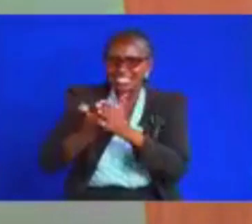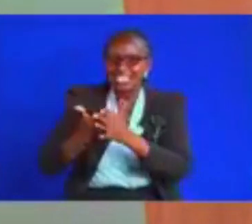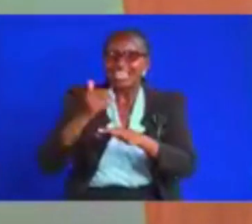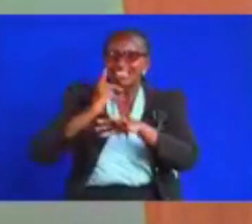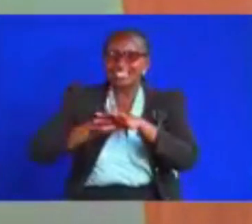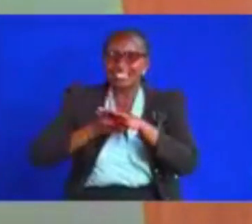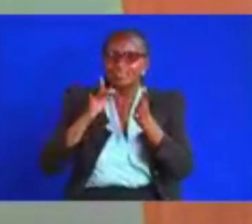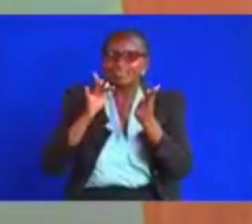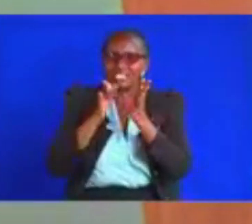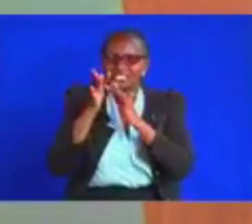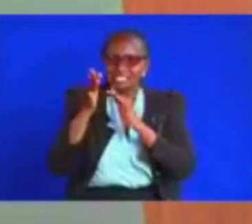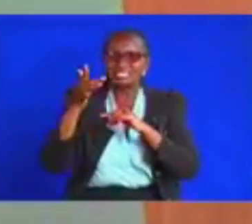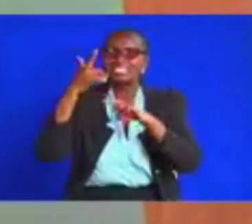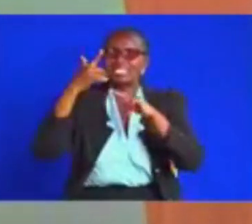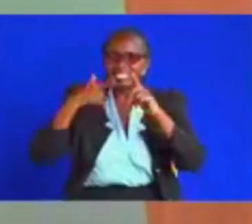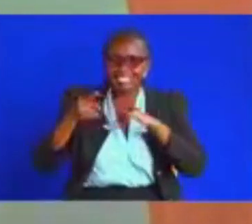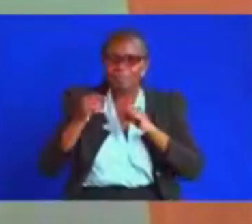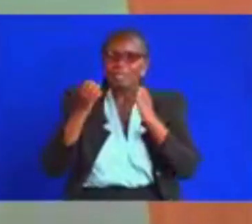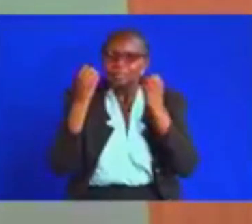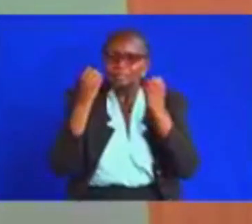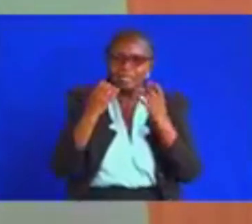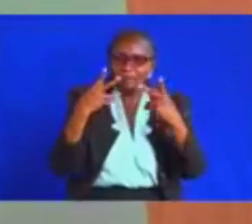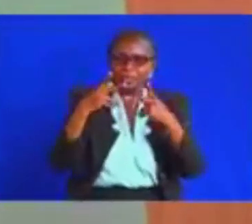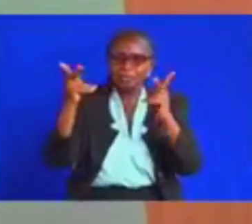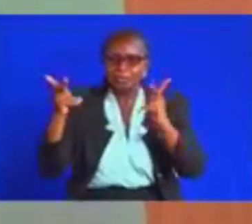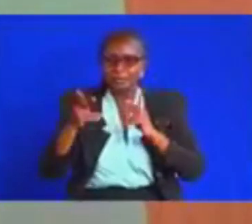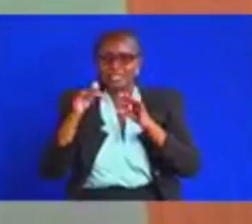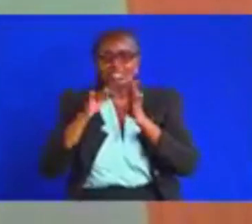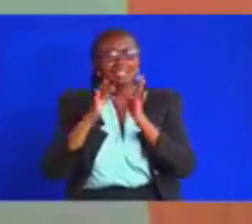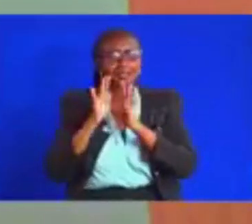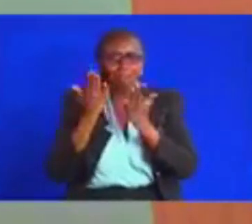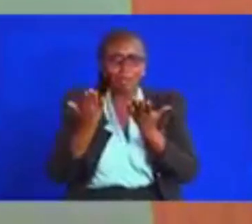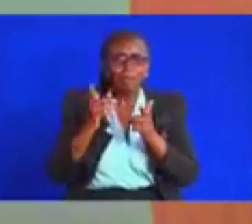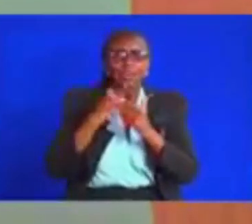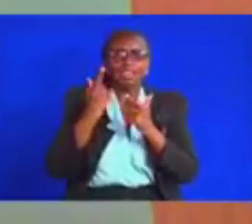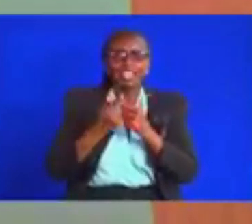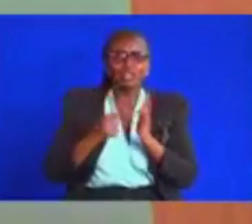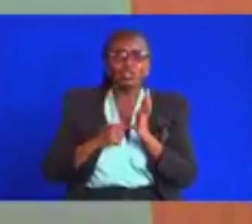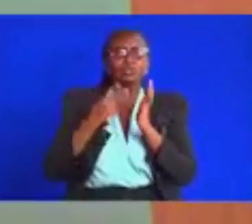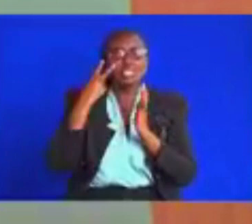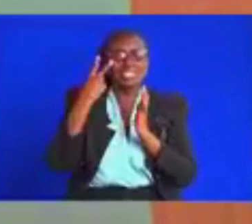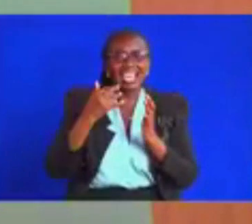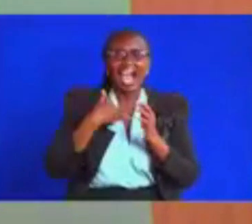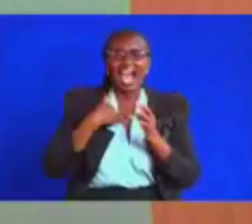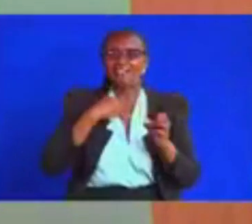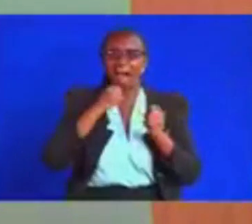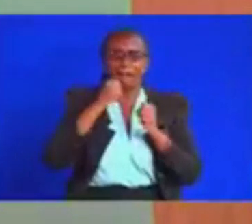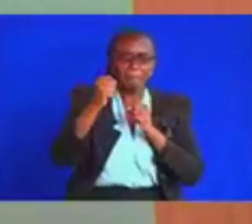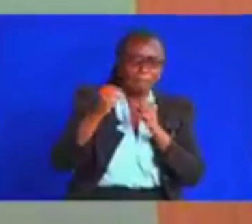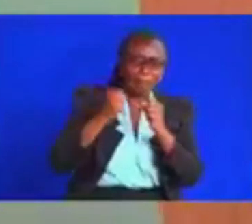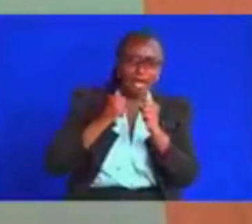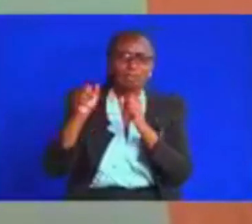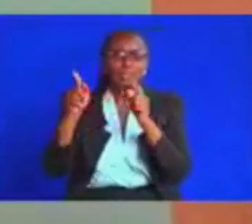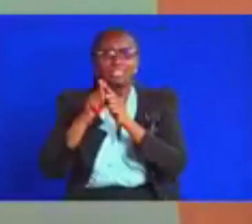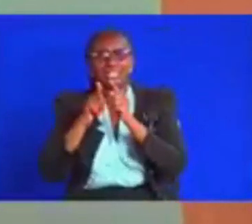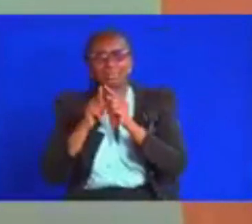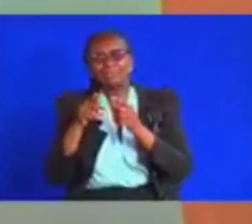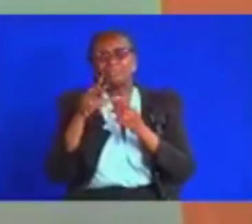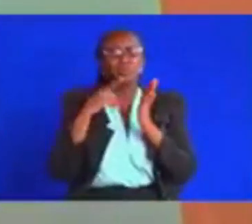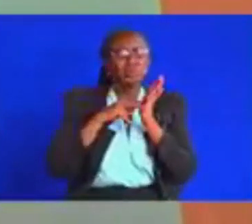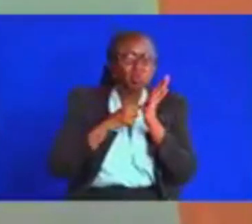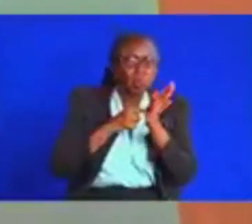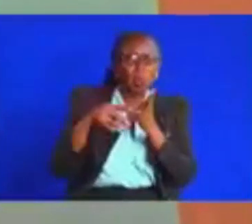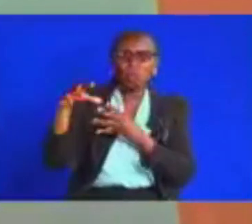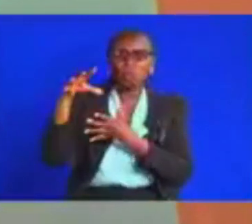Jesus showed up, in many places in scripture you see that there had been a battle and an expression of confusion